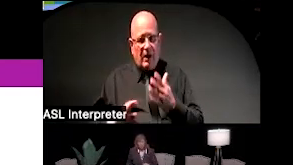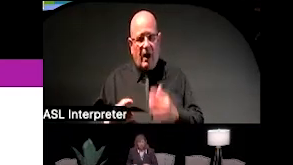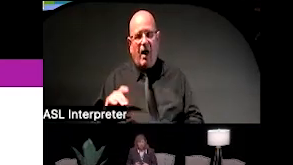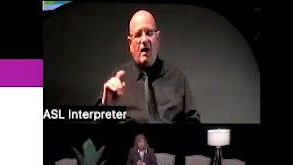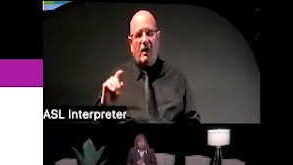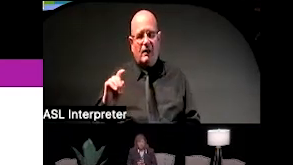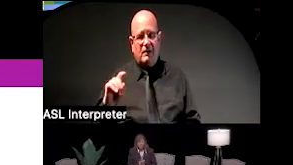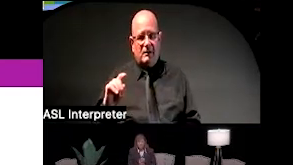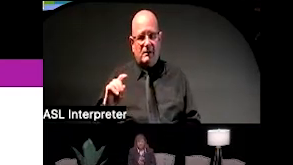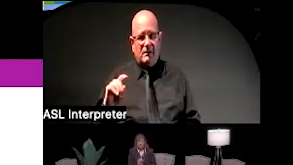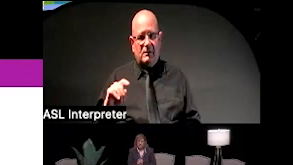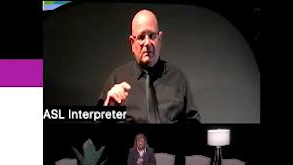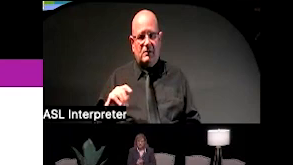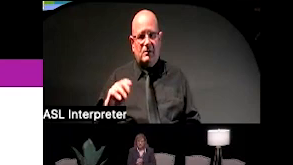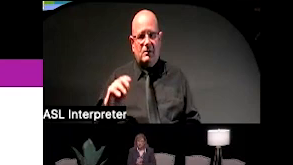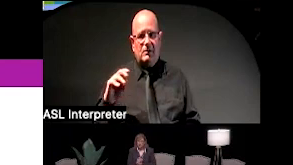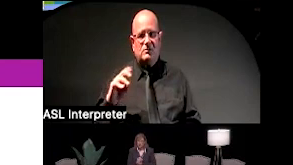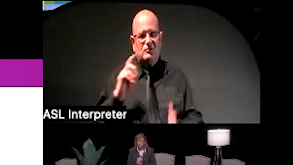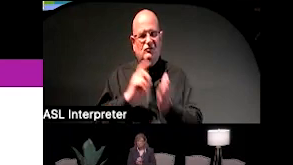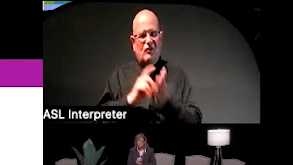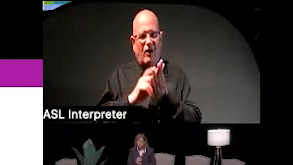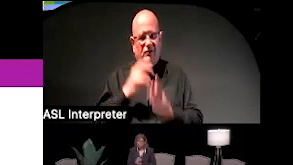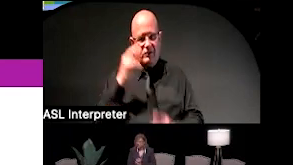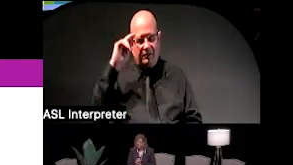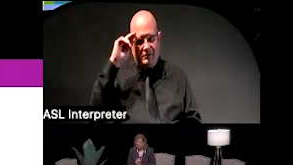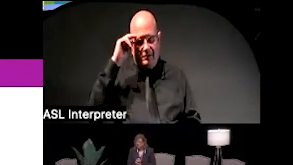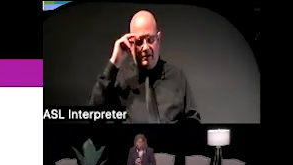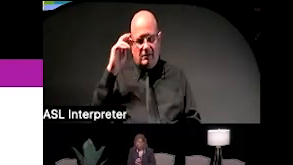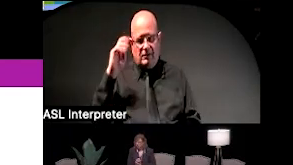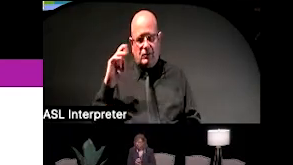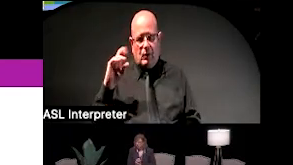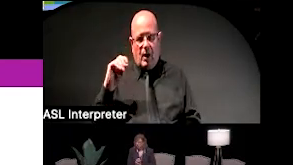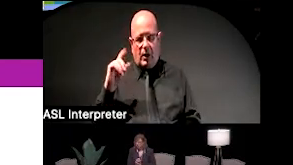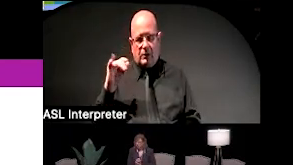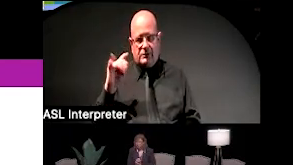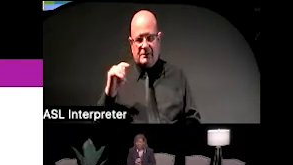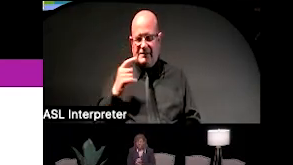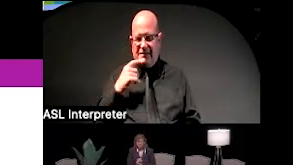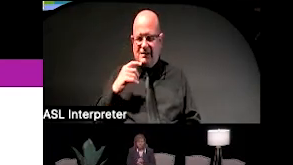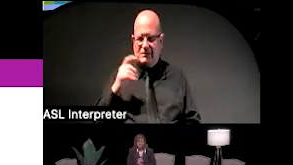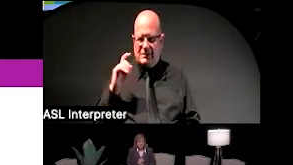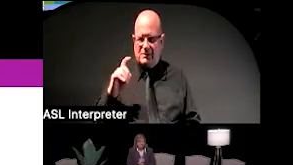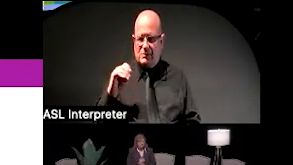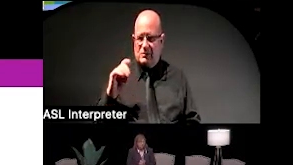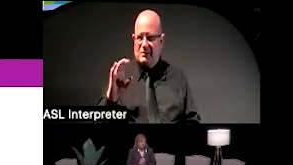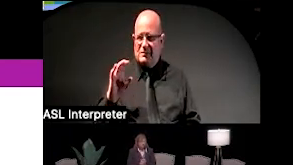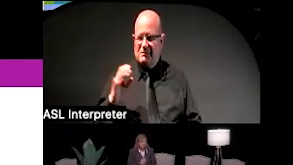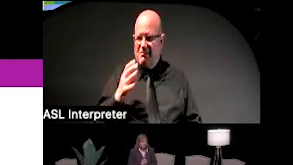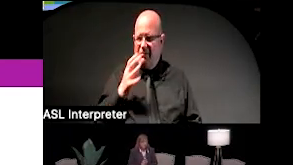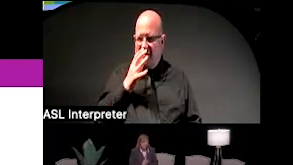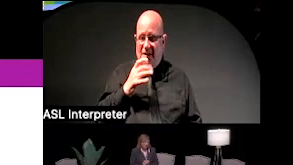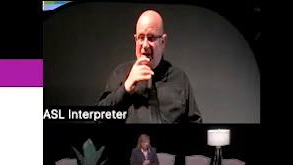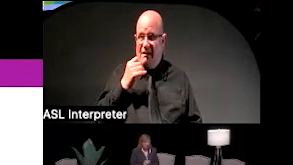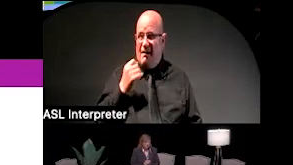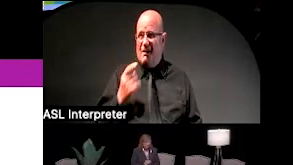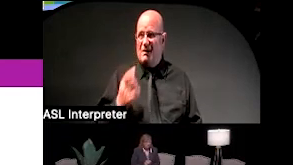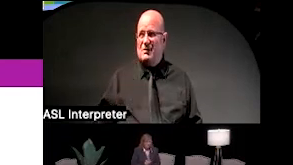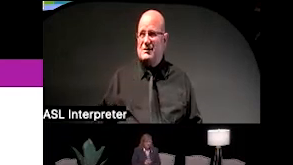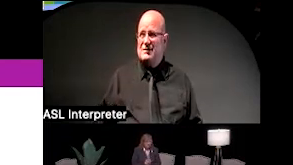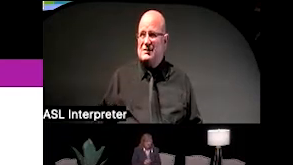her neurologist keeps telling us we need to do conservatorship. And the mom said, I don't